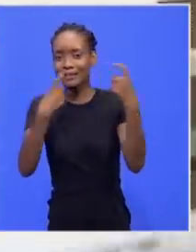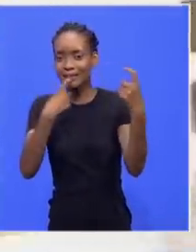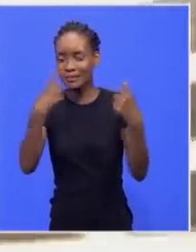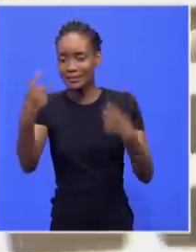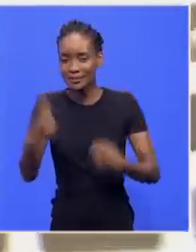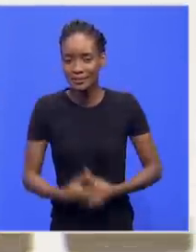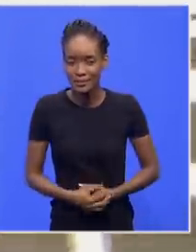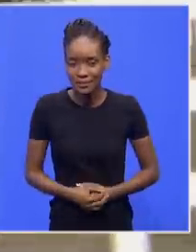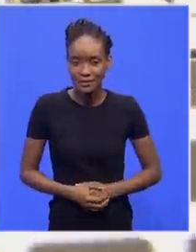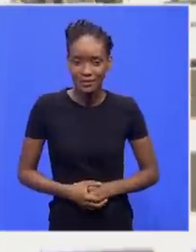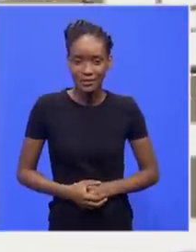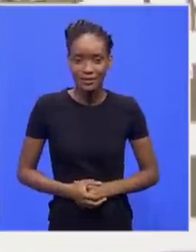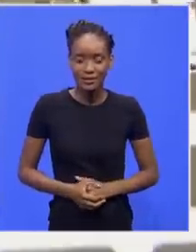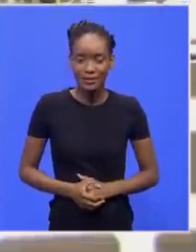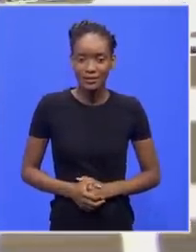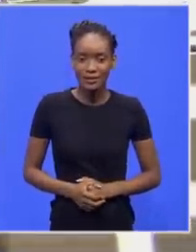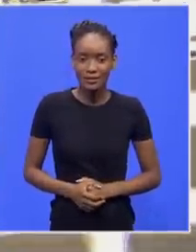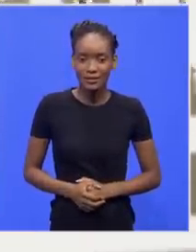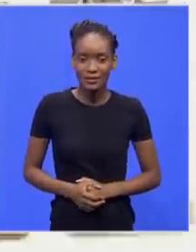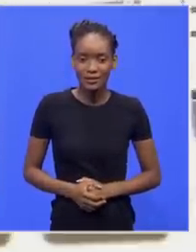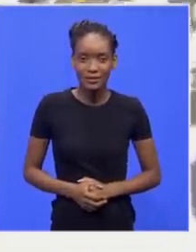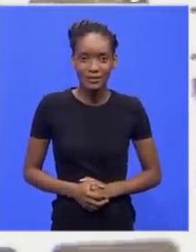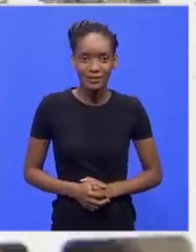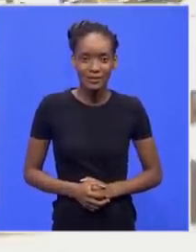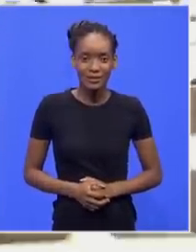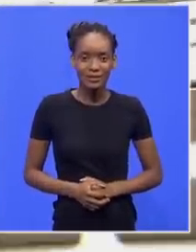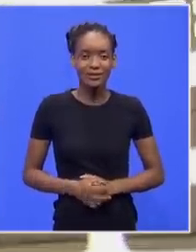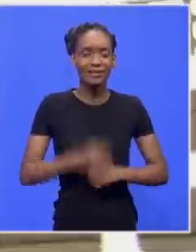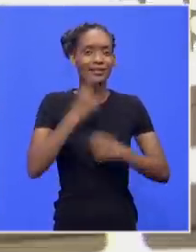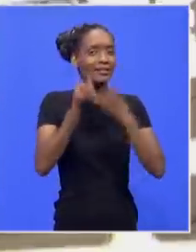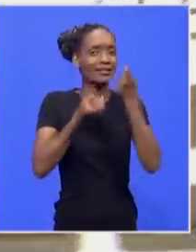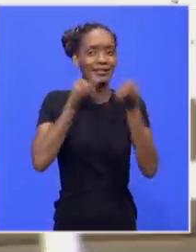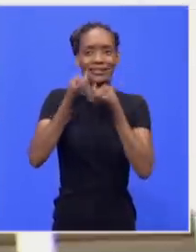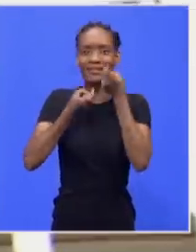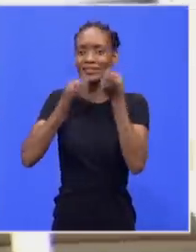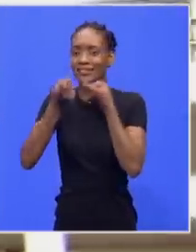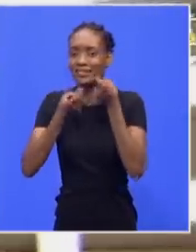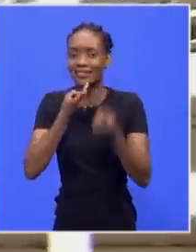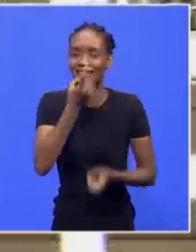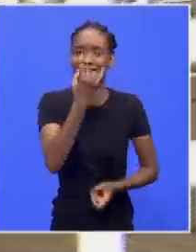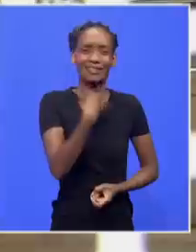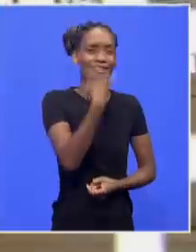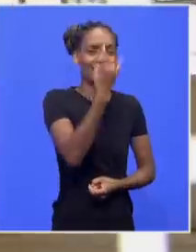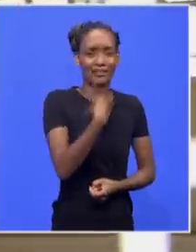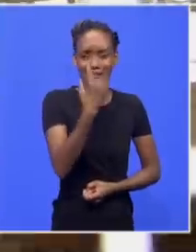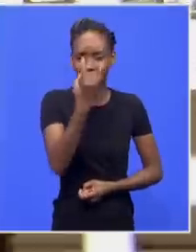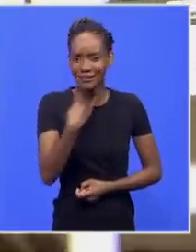Lindela. I never ran to you, Sierra, to go to prison.